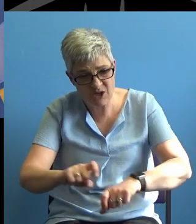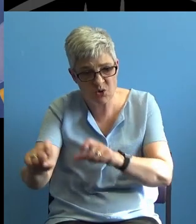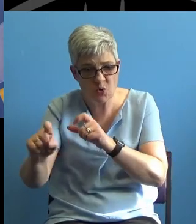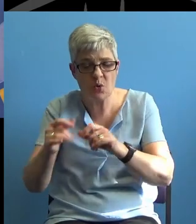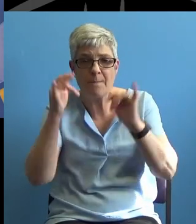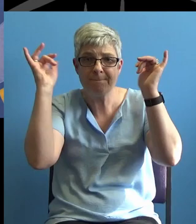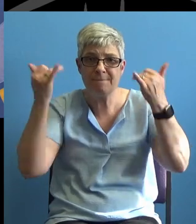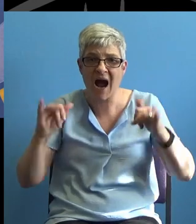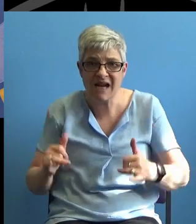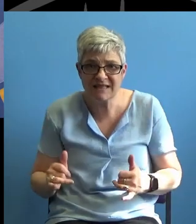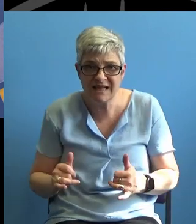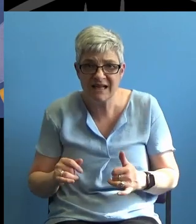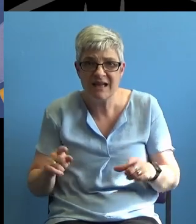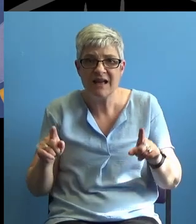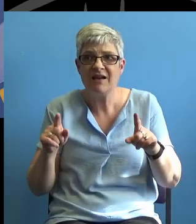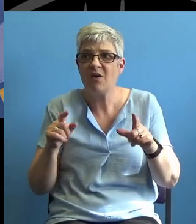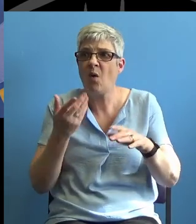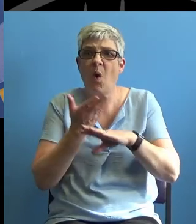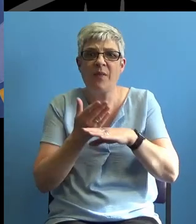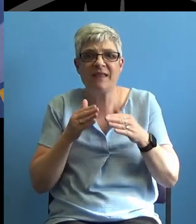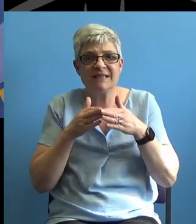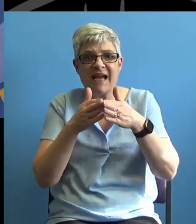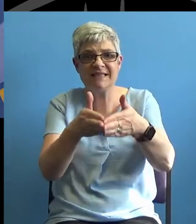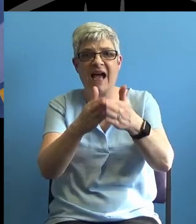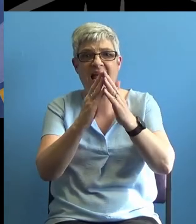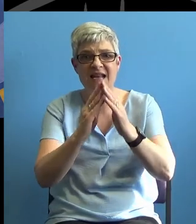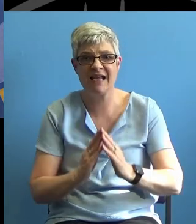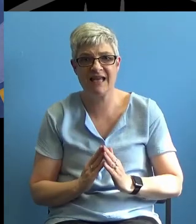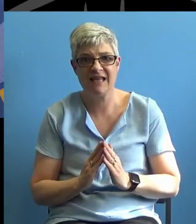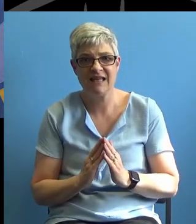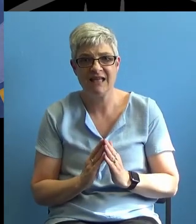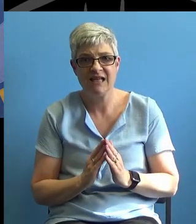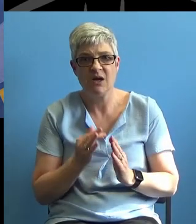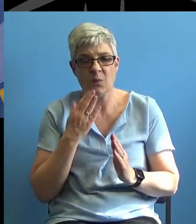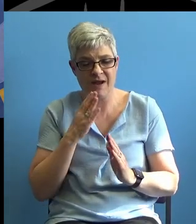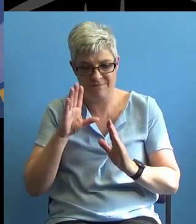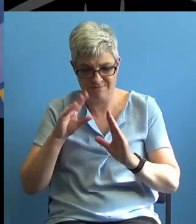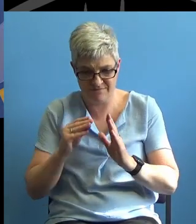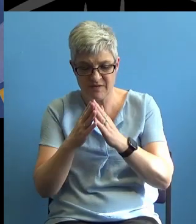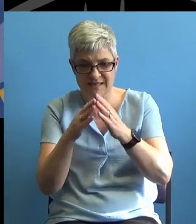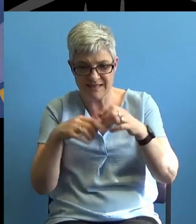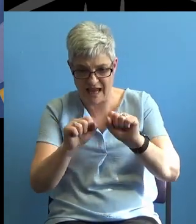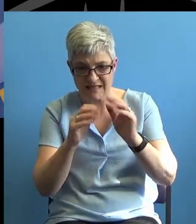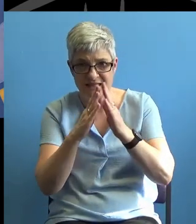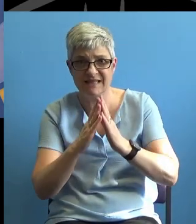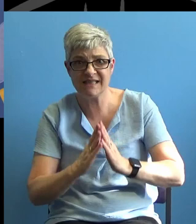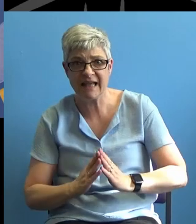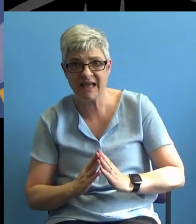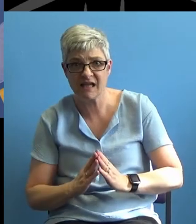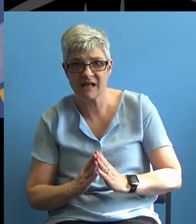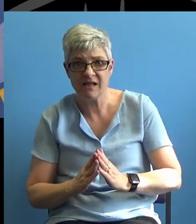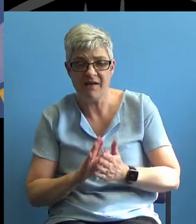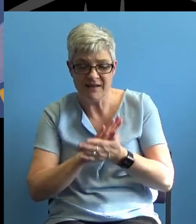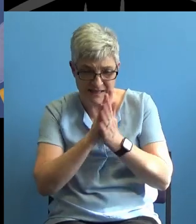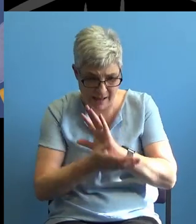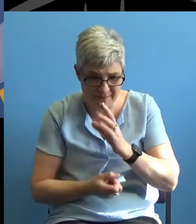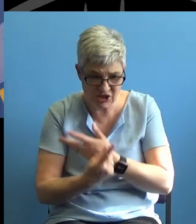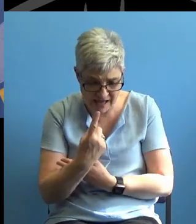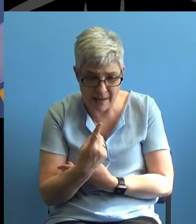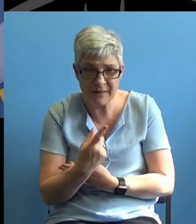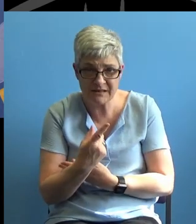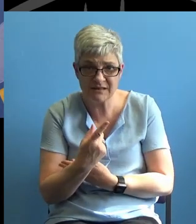to party on board the Titanic after it's hit the iceberg. The damage is done. The